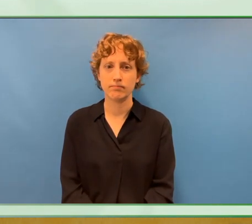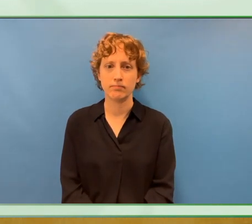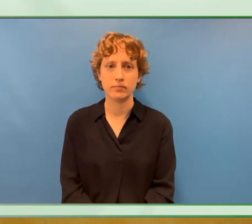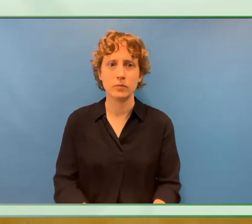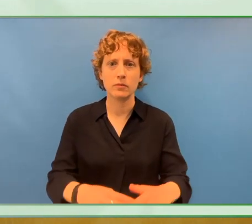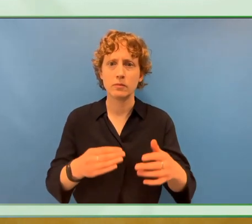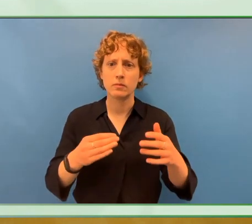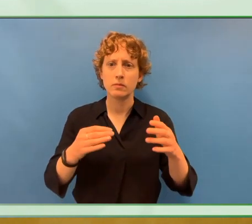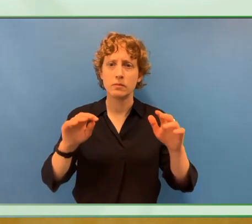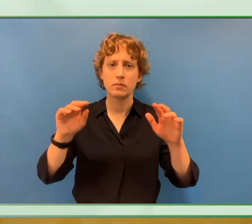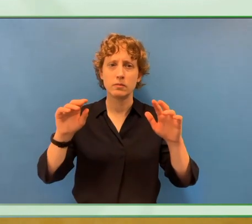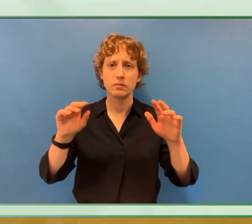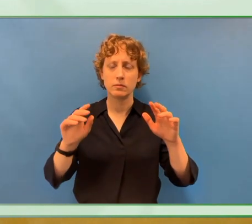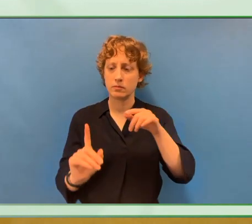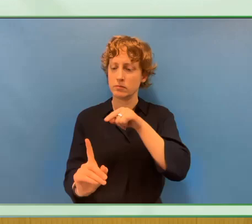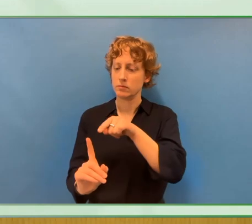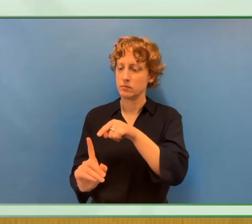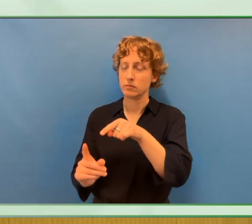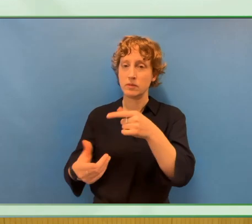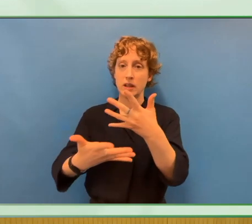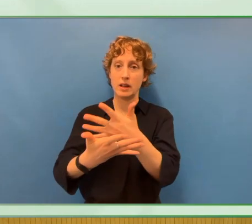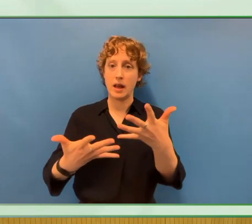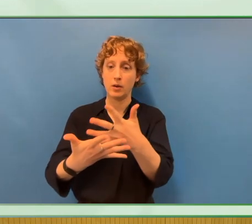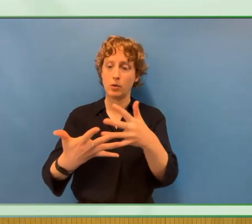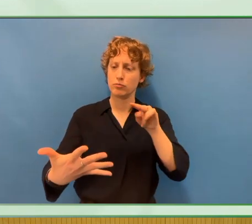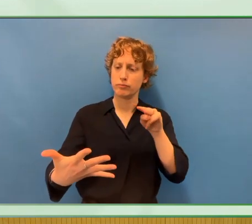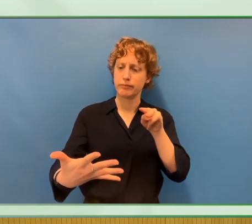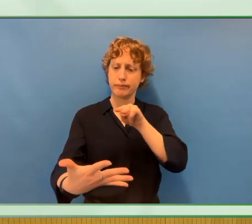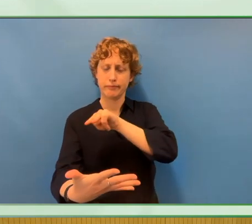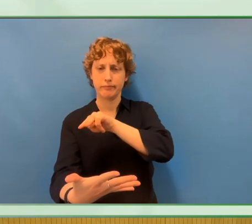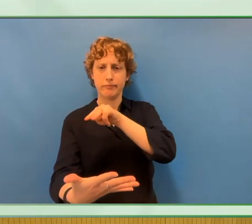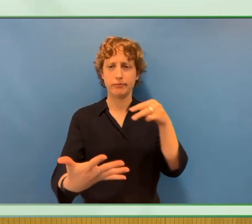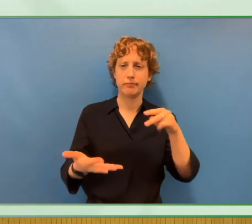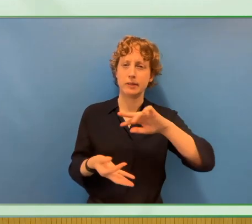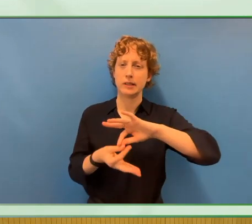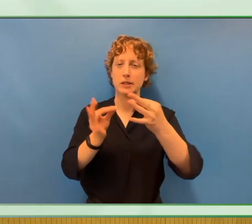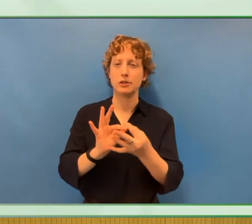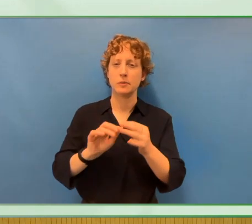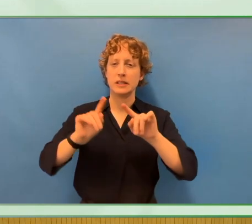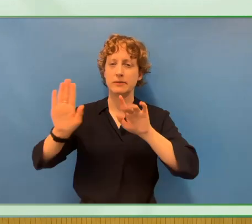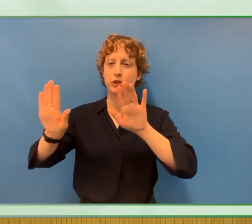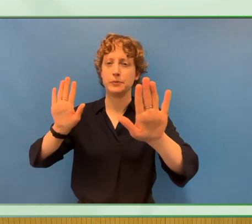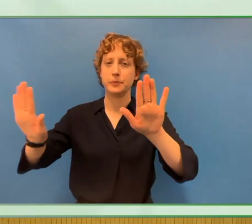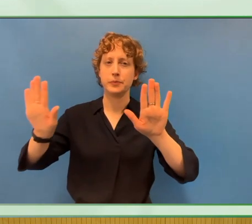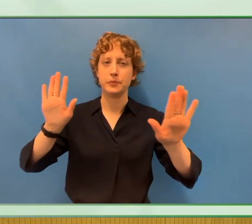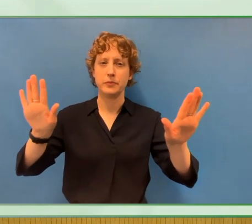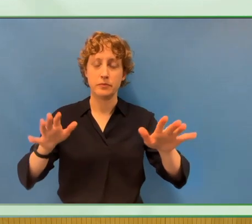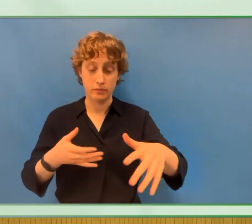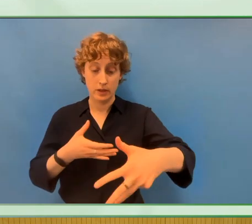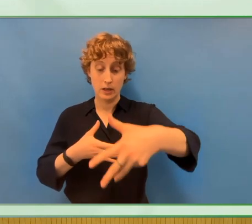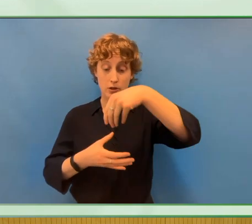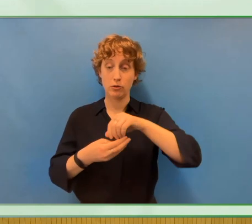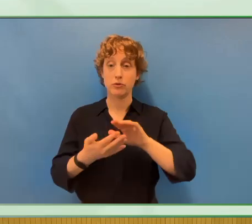and I don't see inclusion as a choice in the sense that I could or couldn't do it, and that has no consequences for me